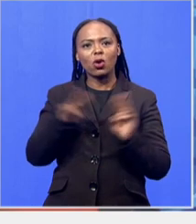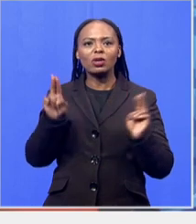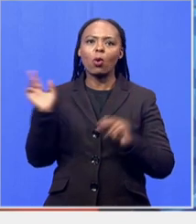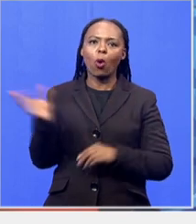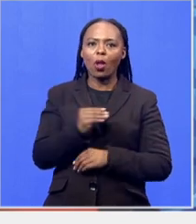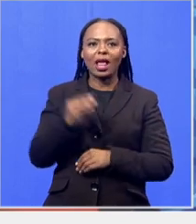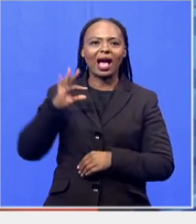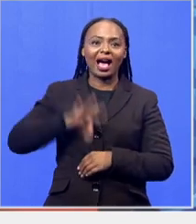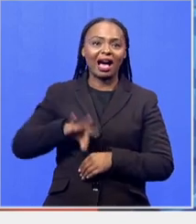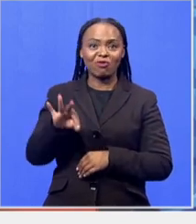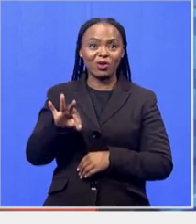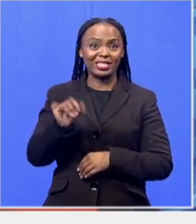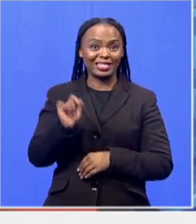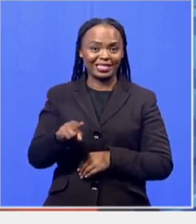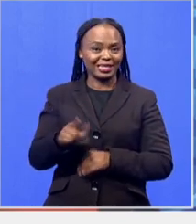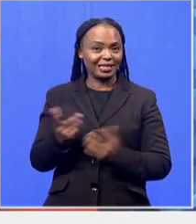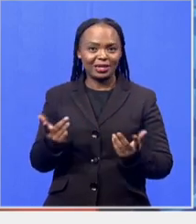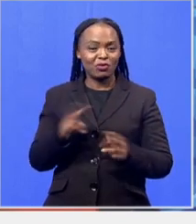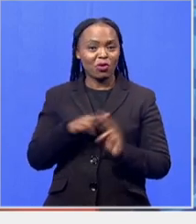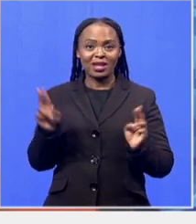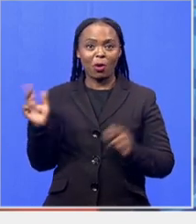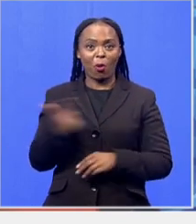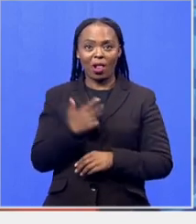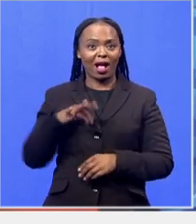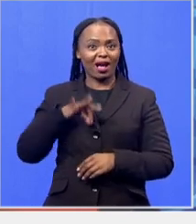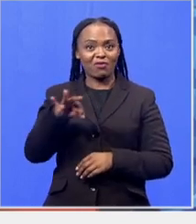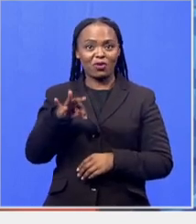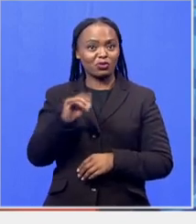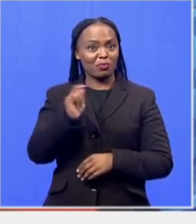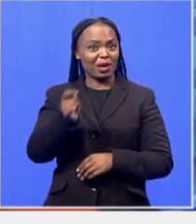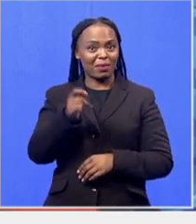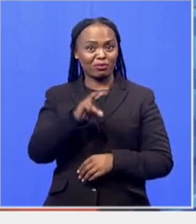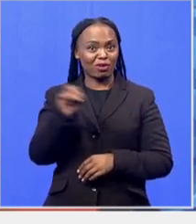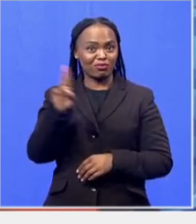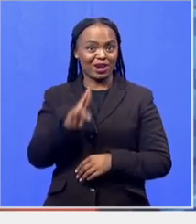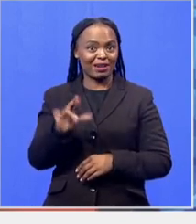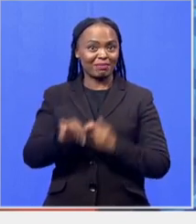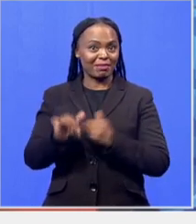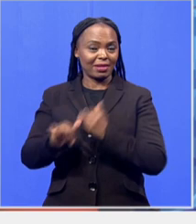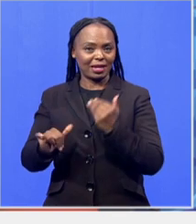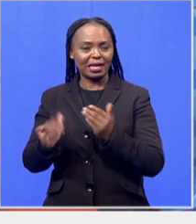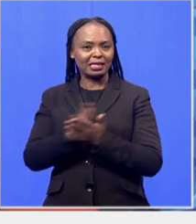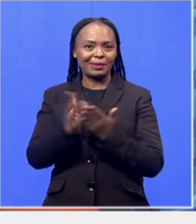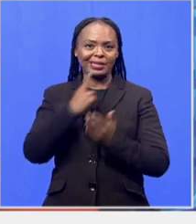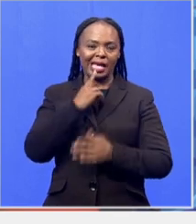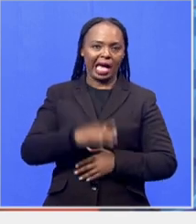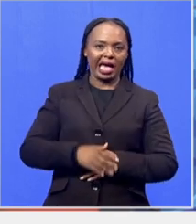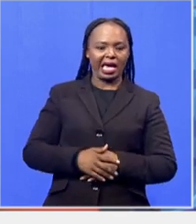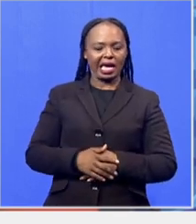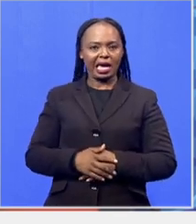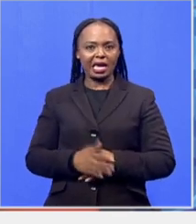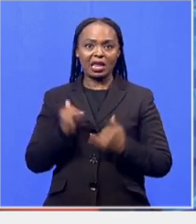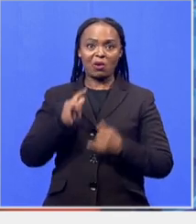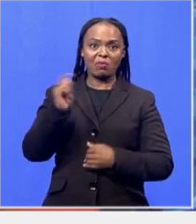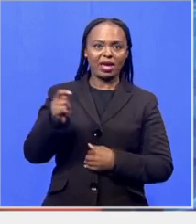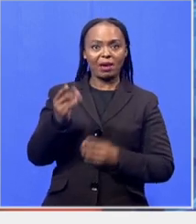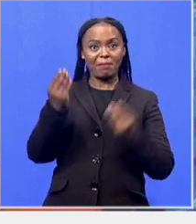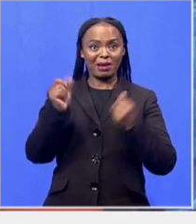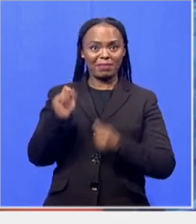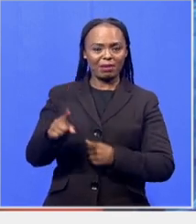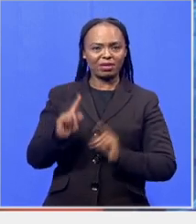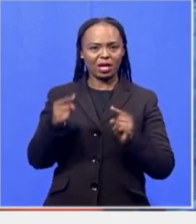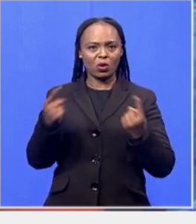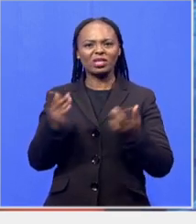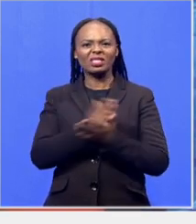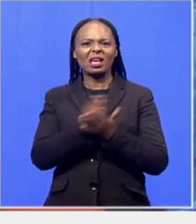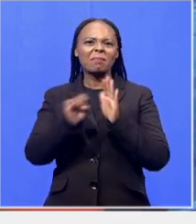that amount, you know, not everyone can afford to pay that amount, and other people have really simply said, no, we are not going to be paying that amount. Yeah. Also, media organizations are